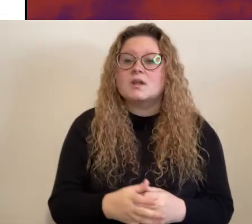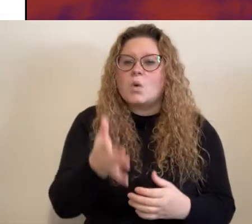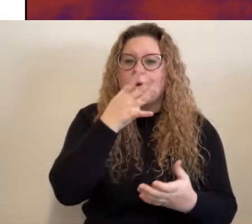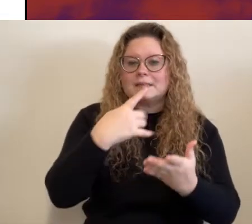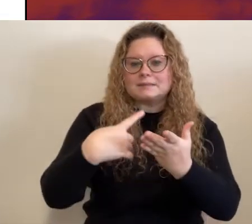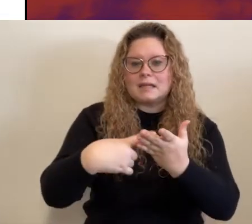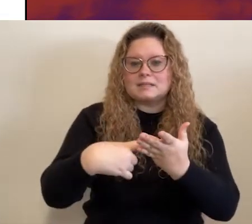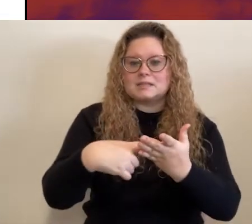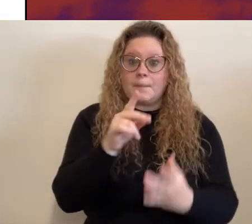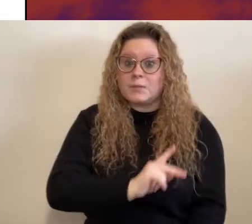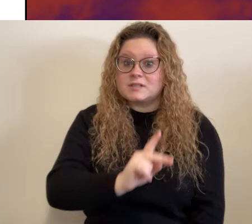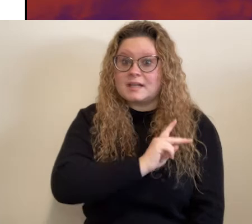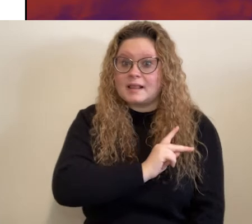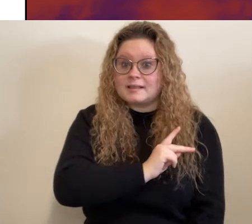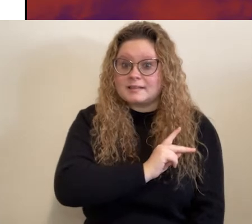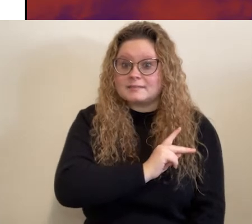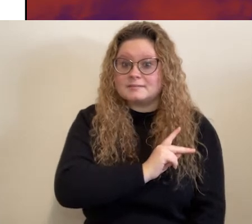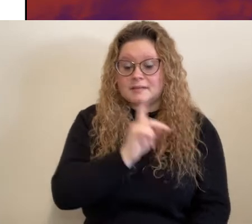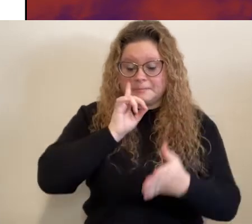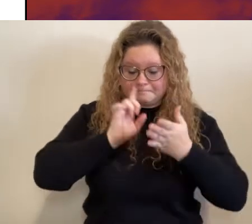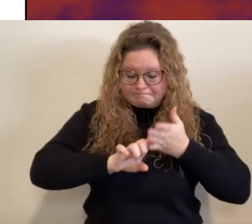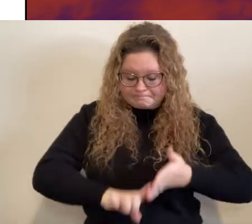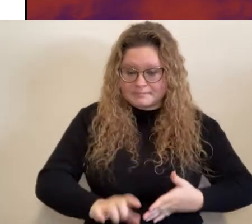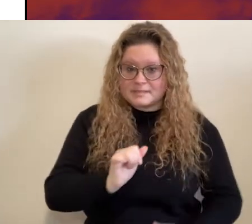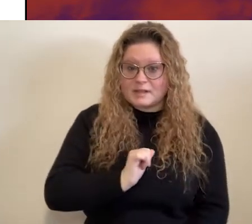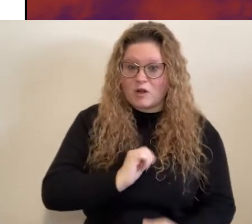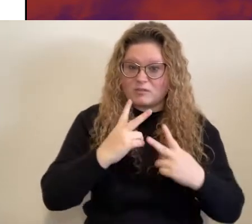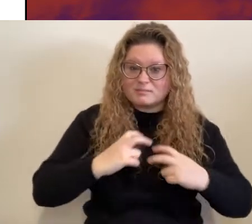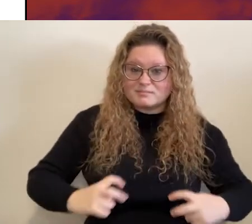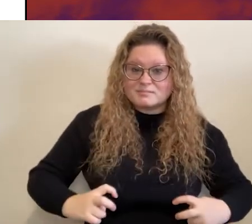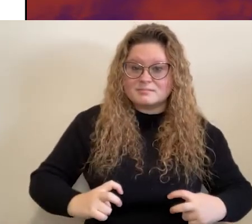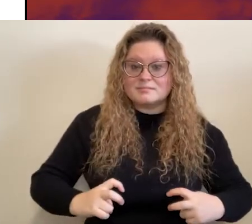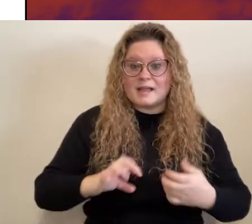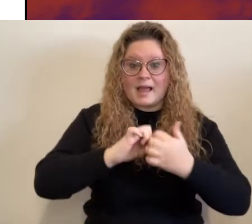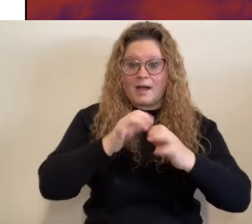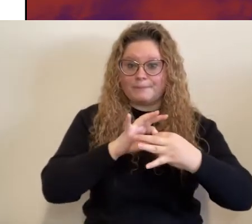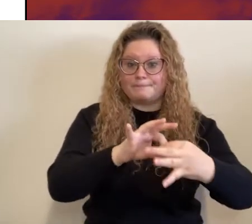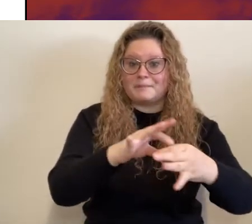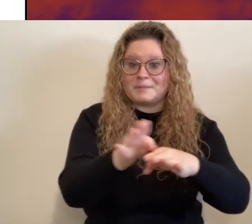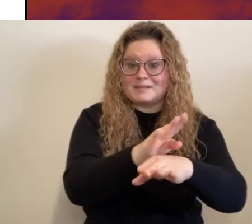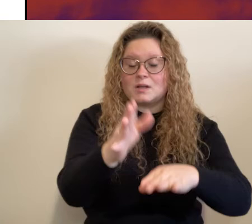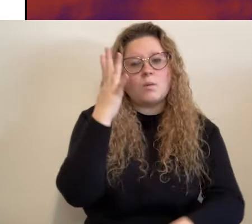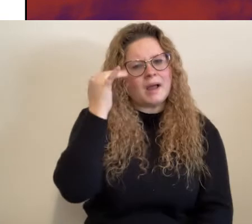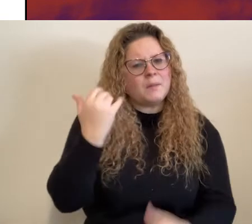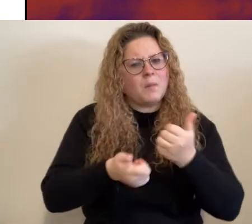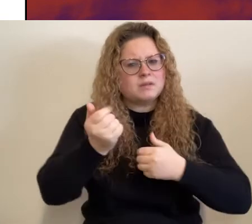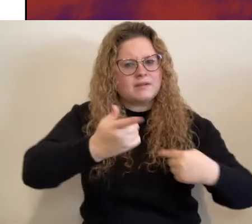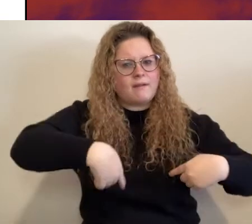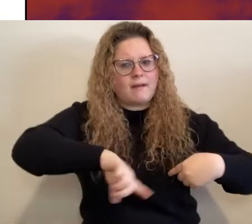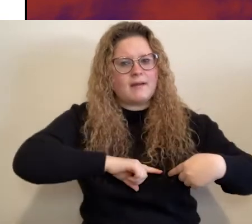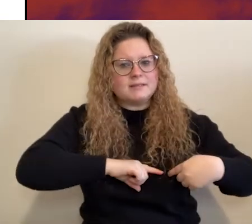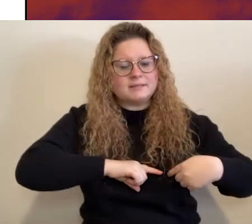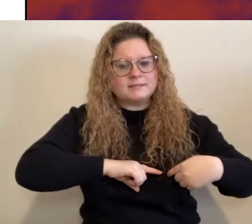potent personalities, so the discovery of the self. What parts can I bring together? Because a lot of us are on this journey of trying